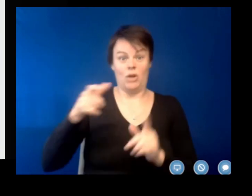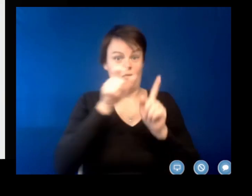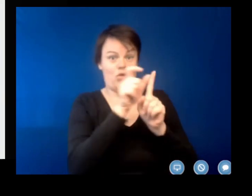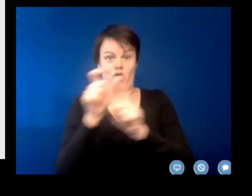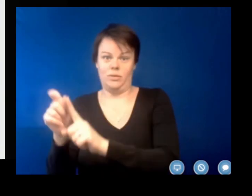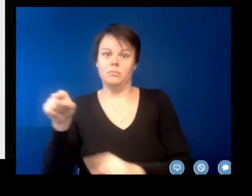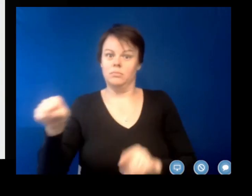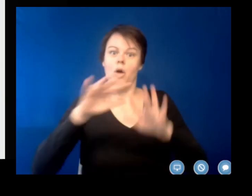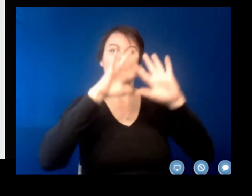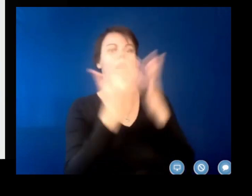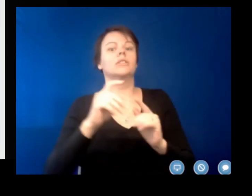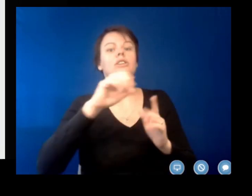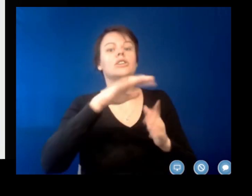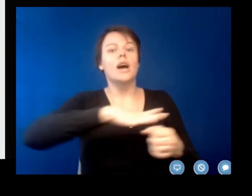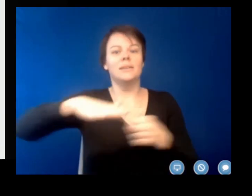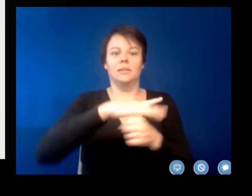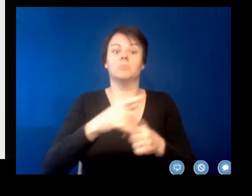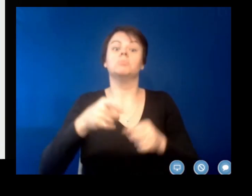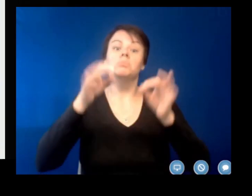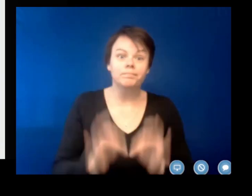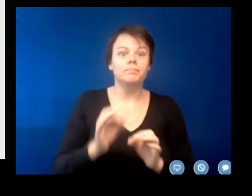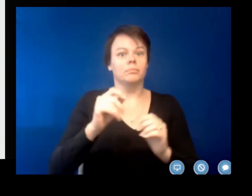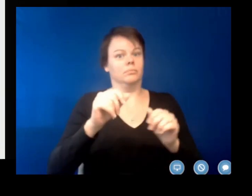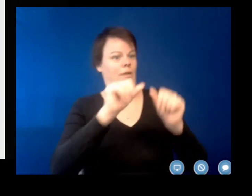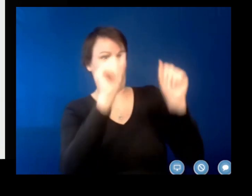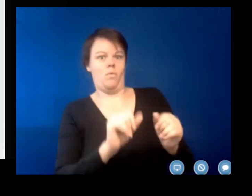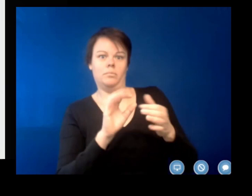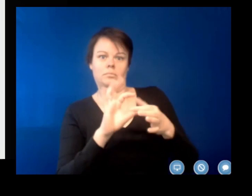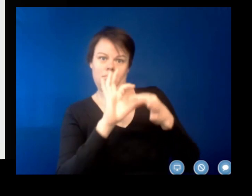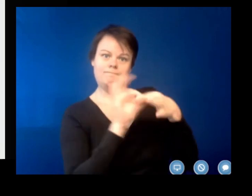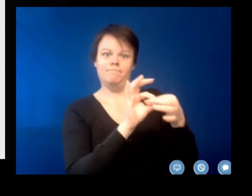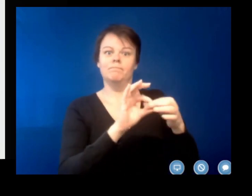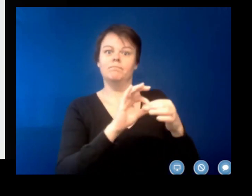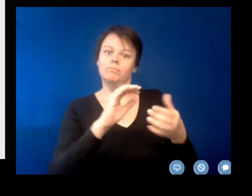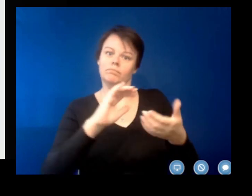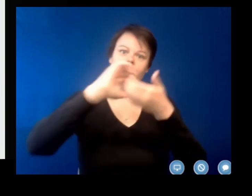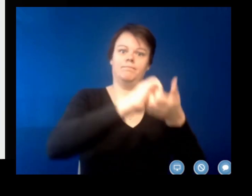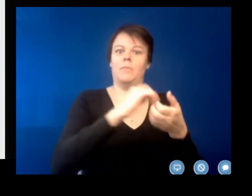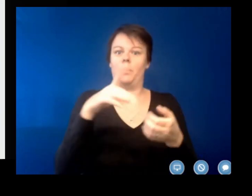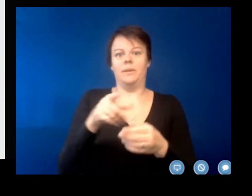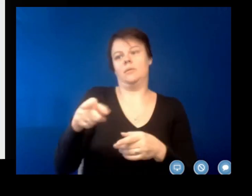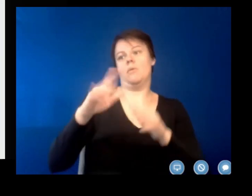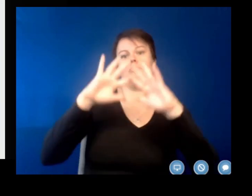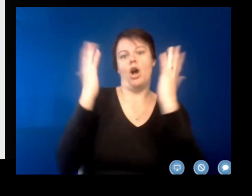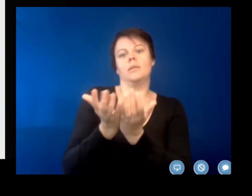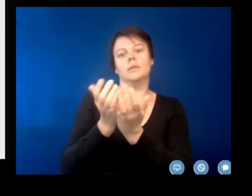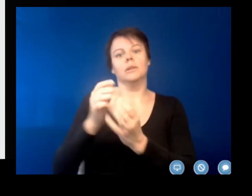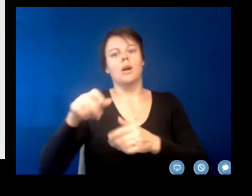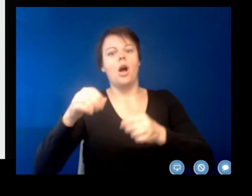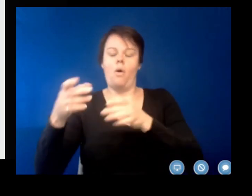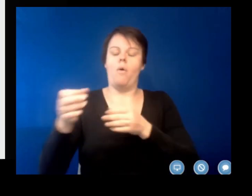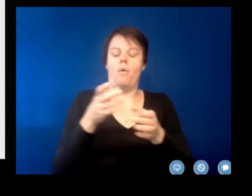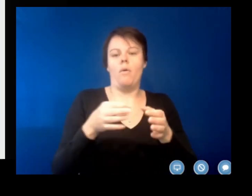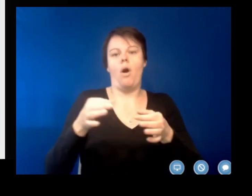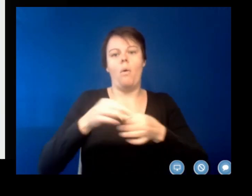of social, political, and cultural diversity and its interdependence. Every human being is a part of